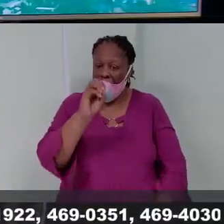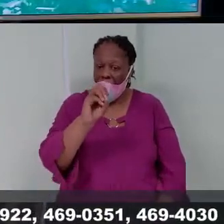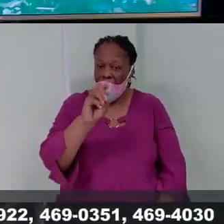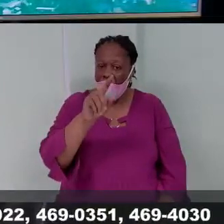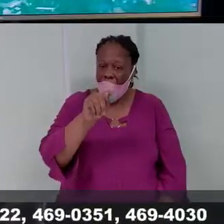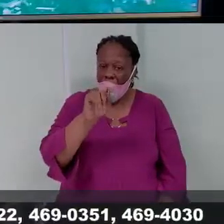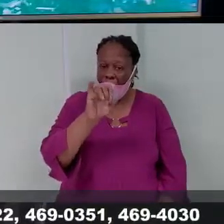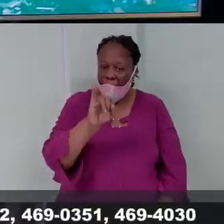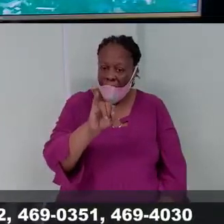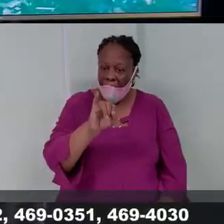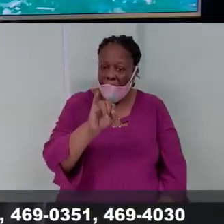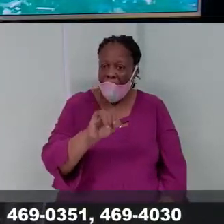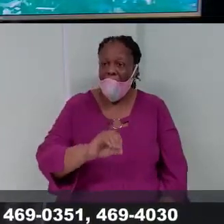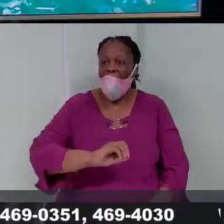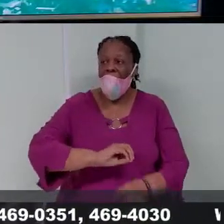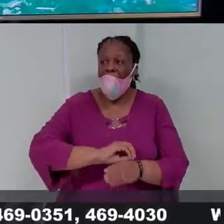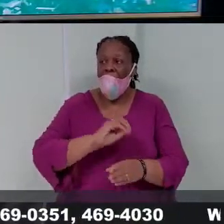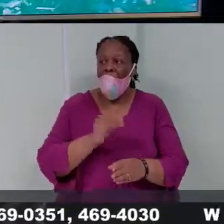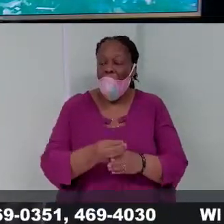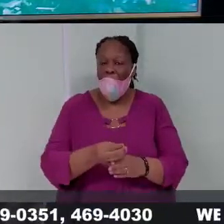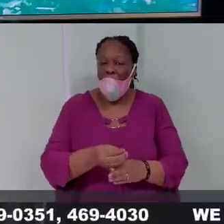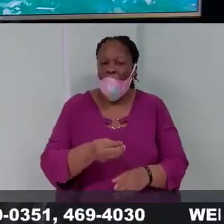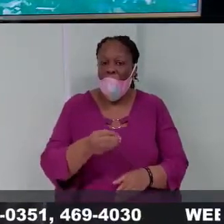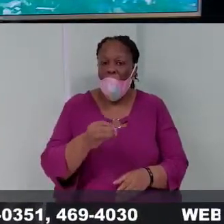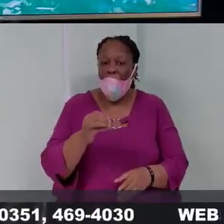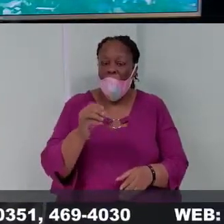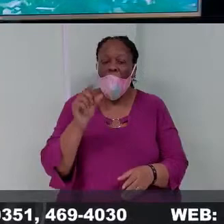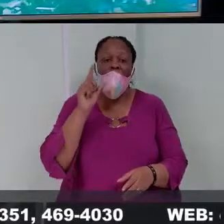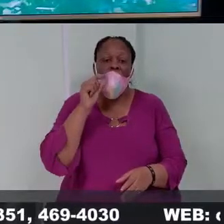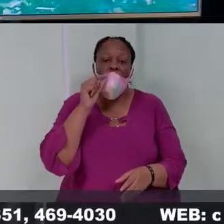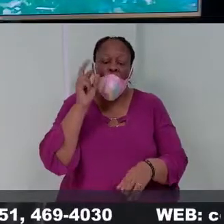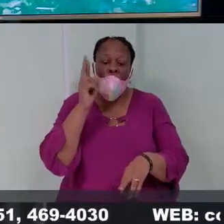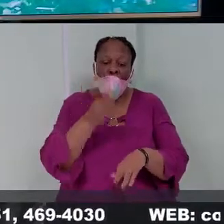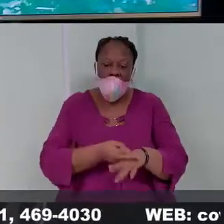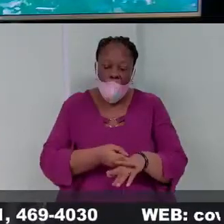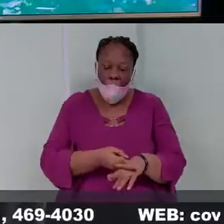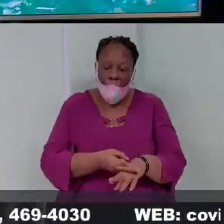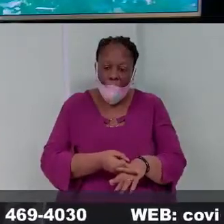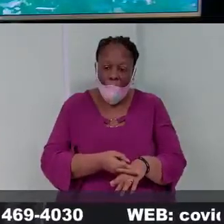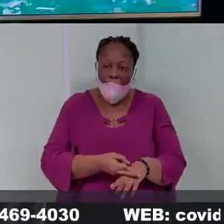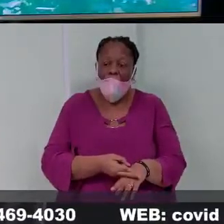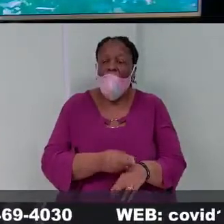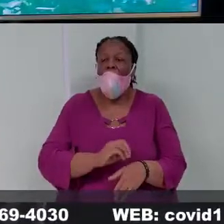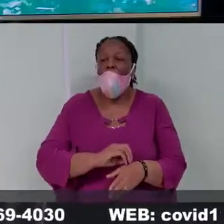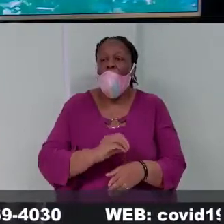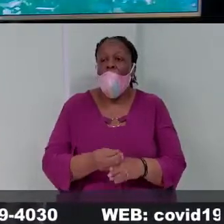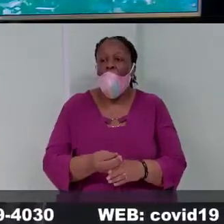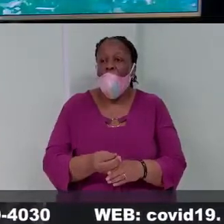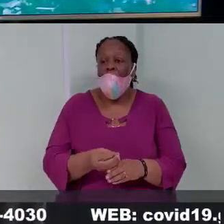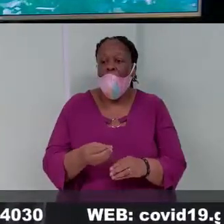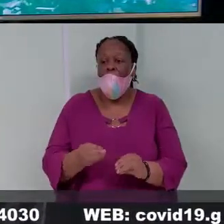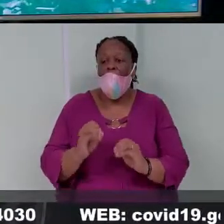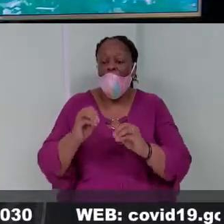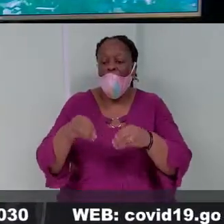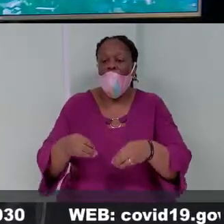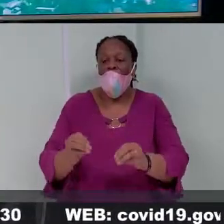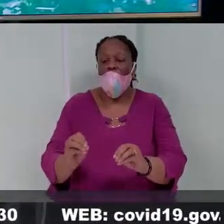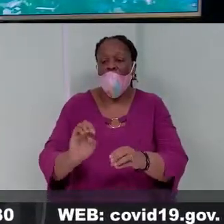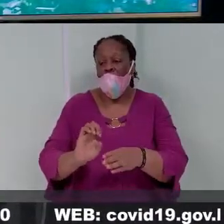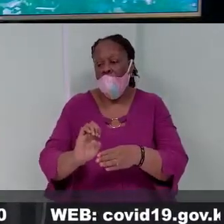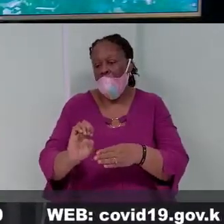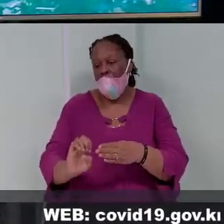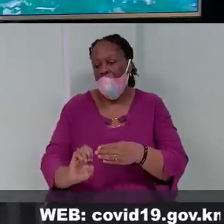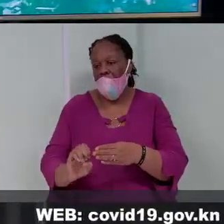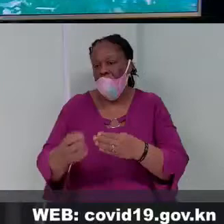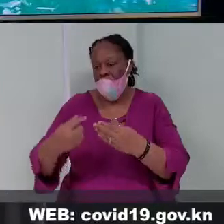if you are at the Bird Rock Beach Apartments, or if you are staying at Ocean Edge, you are in quarantine. So